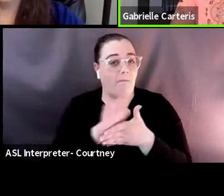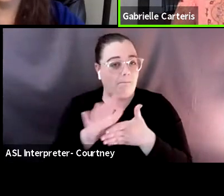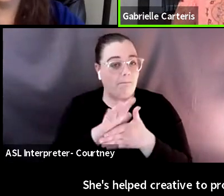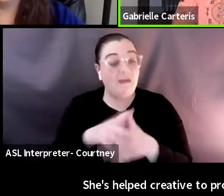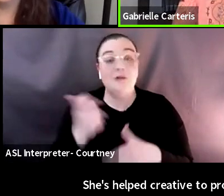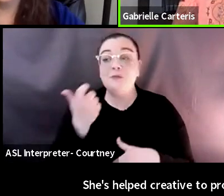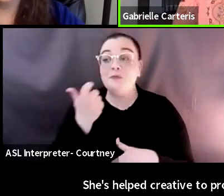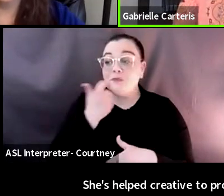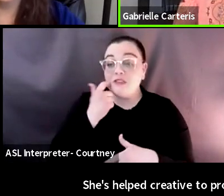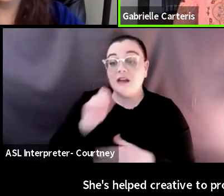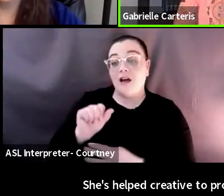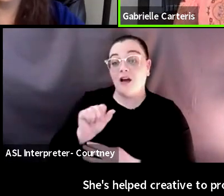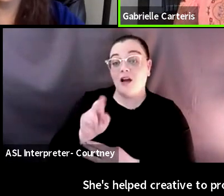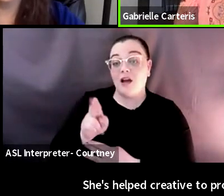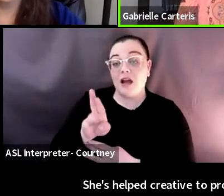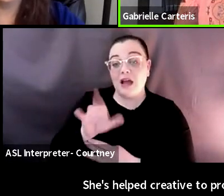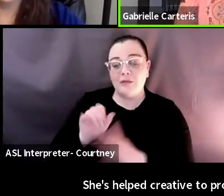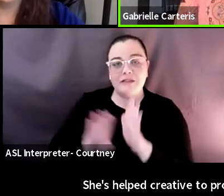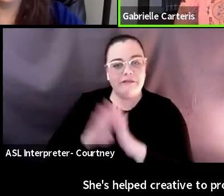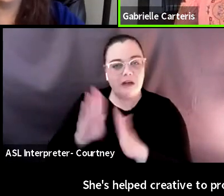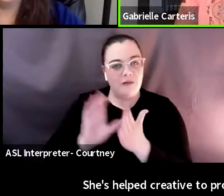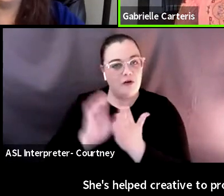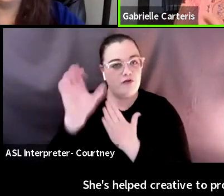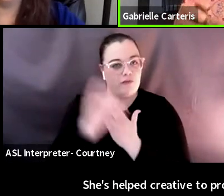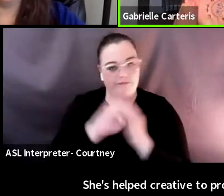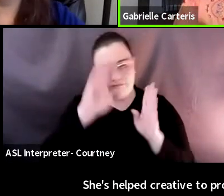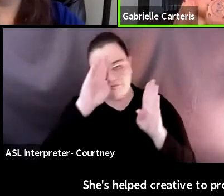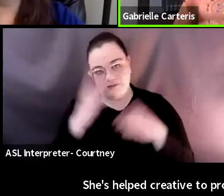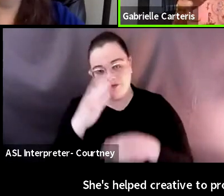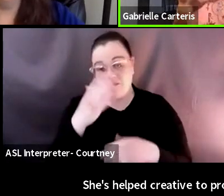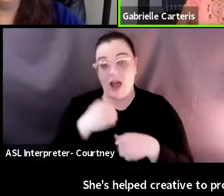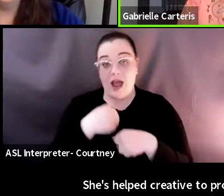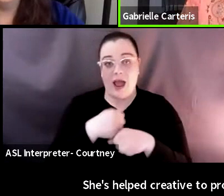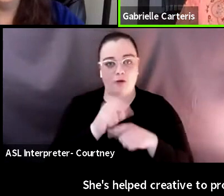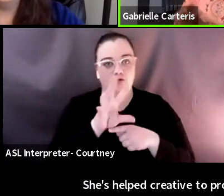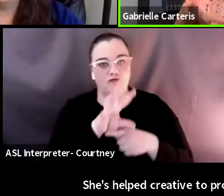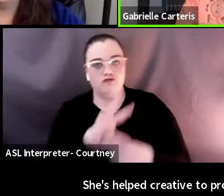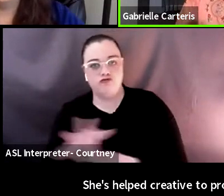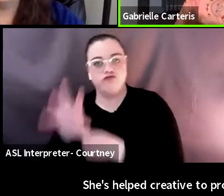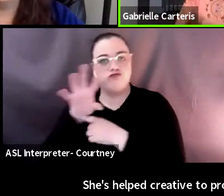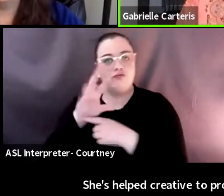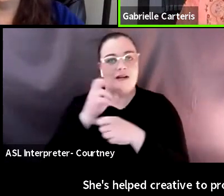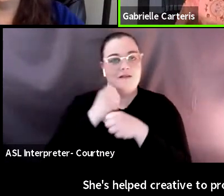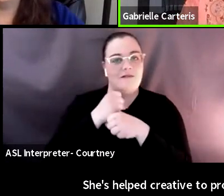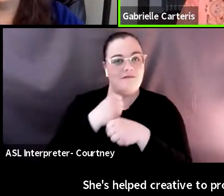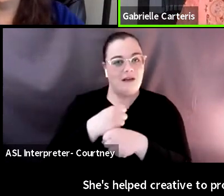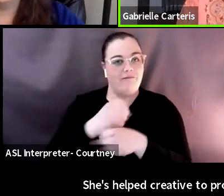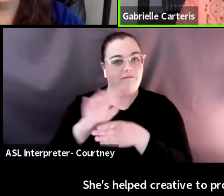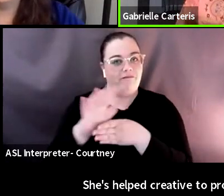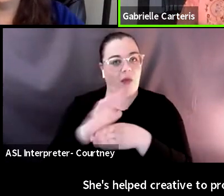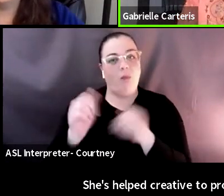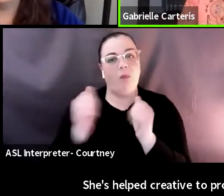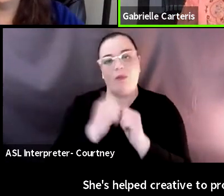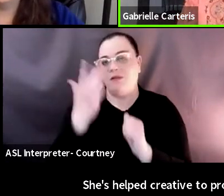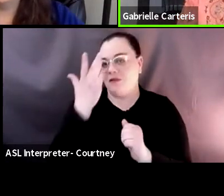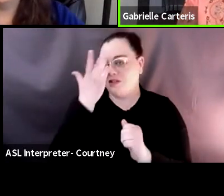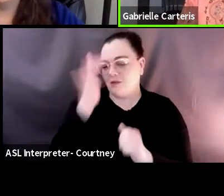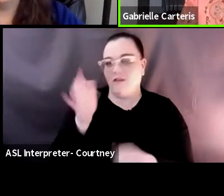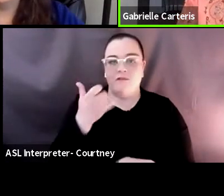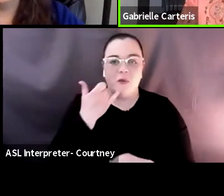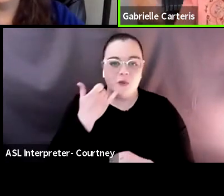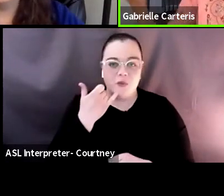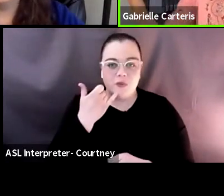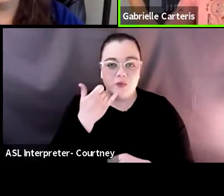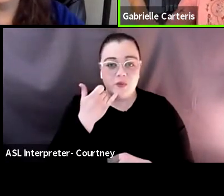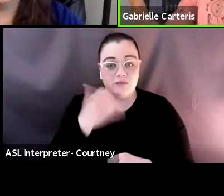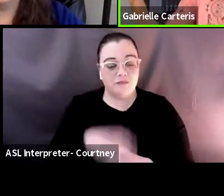actually developed a curriculum on smartphone filmmaking that shows how you have the power of a professional production studio right in your